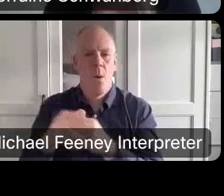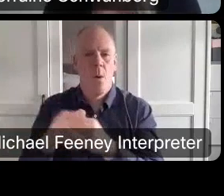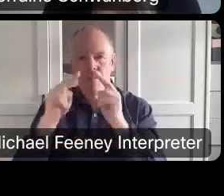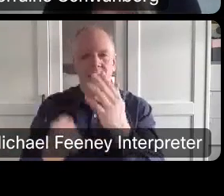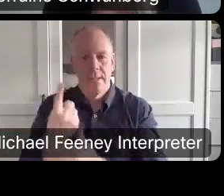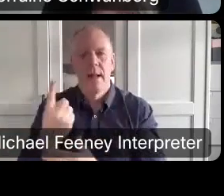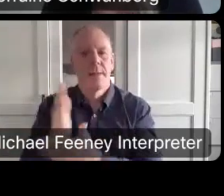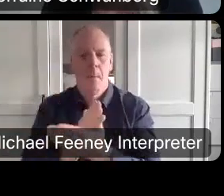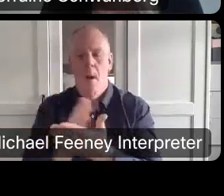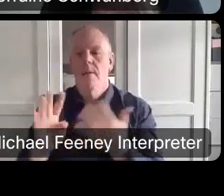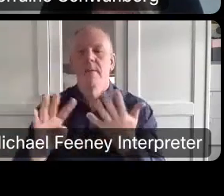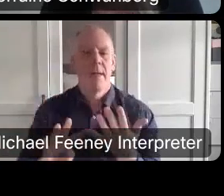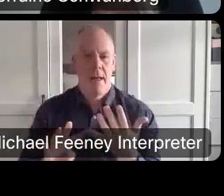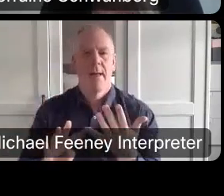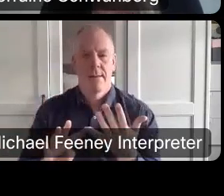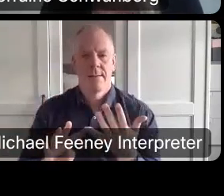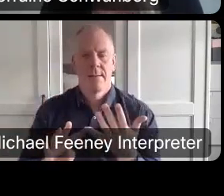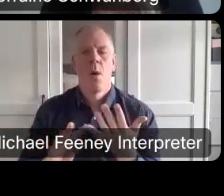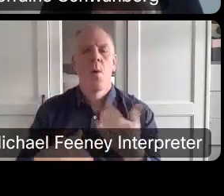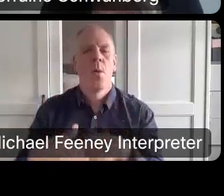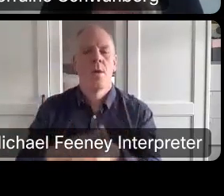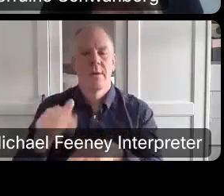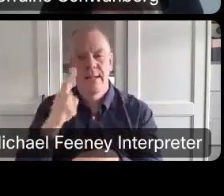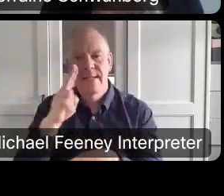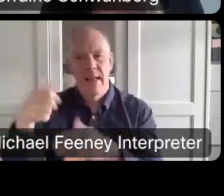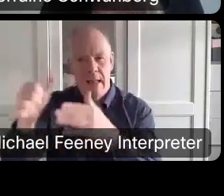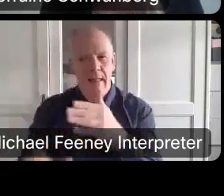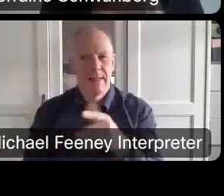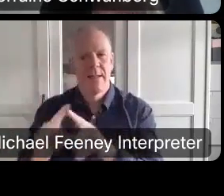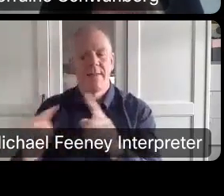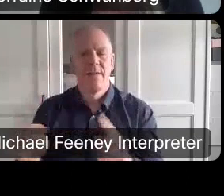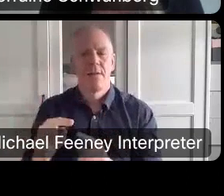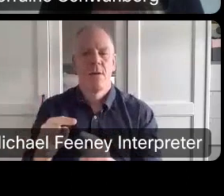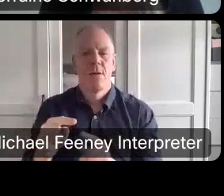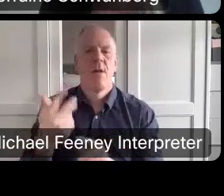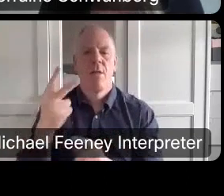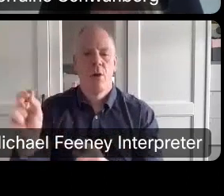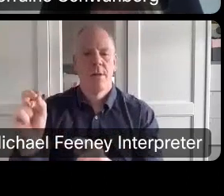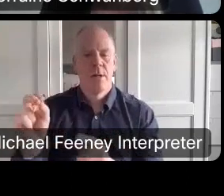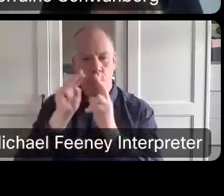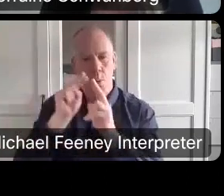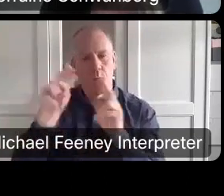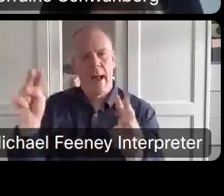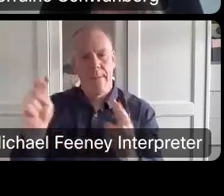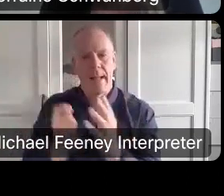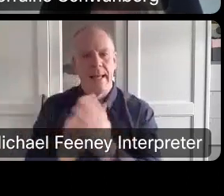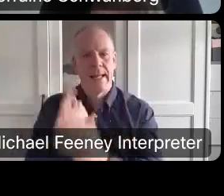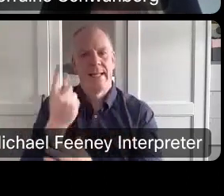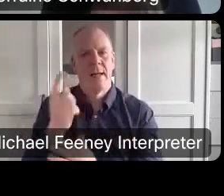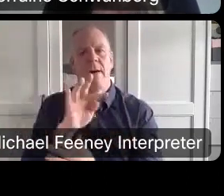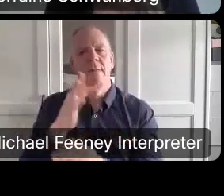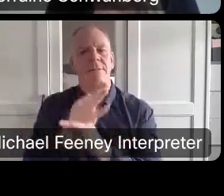in particular is where you would find the list of those 13 notifiable incidents under Schedule